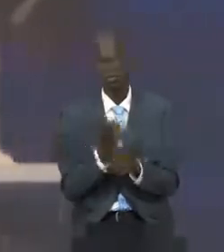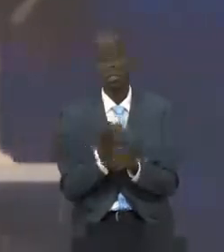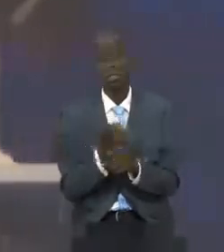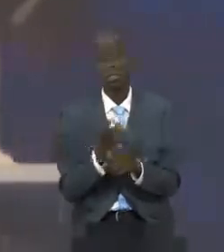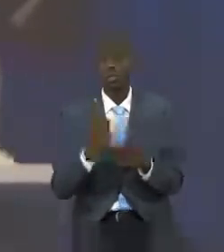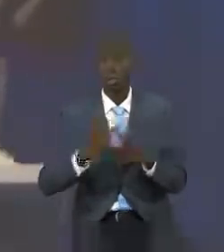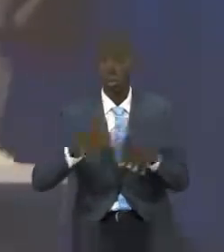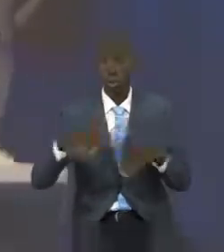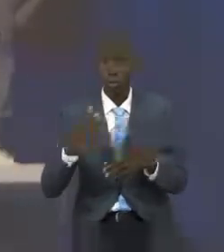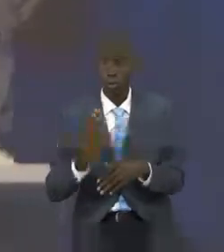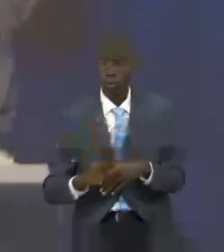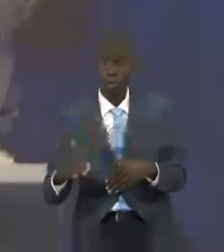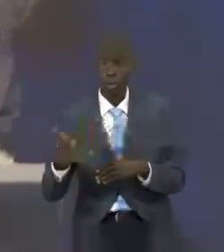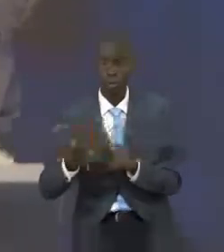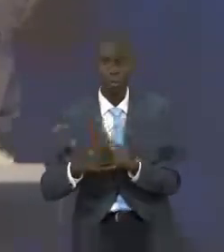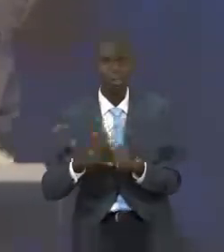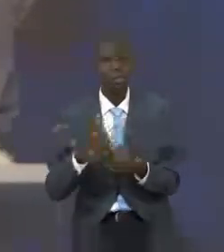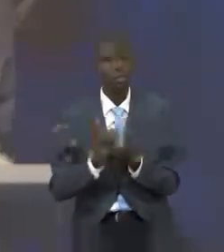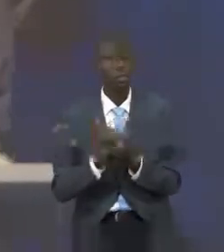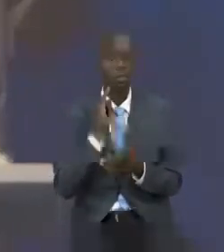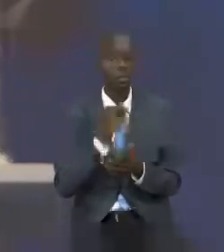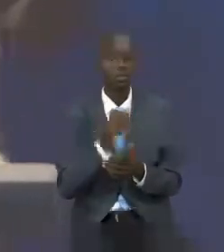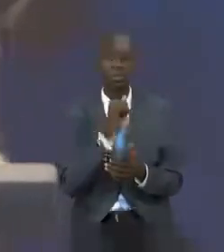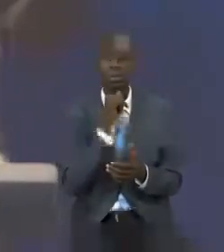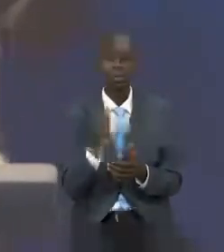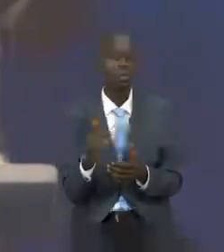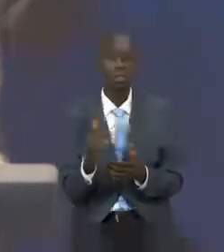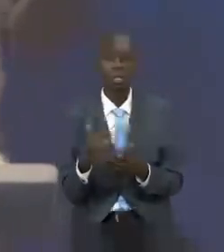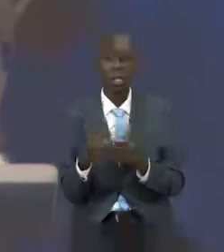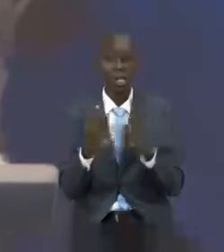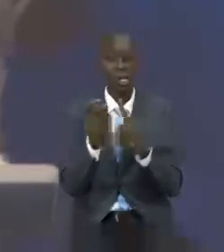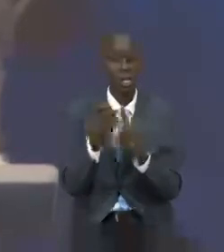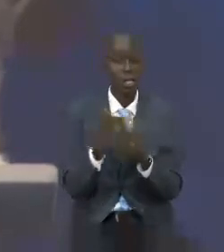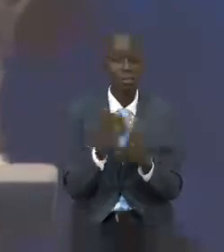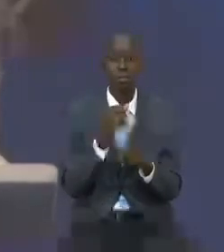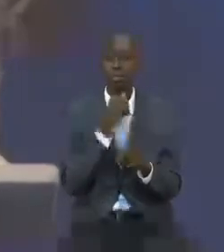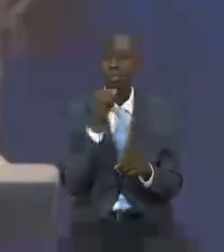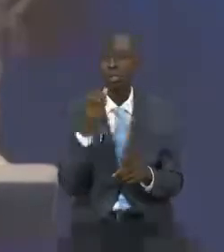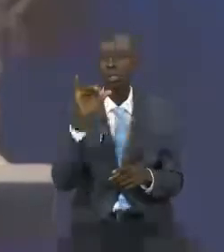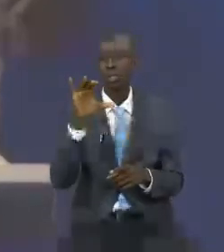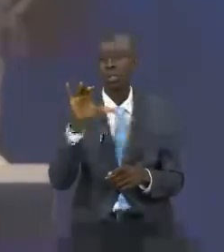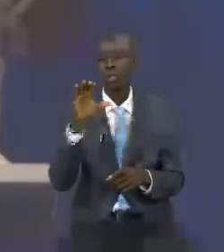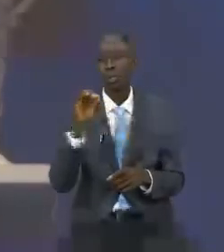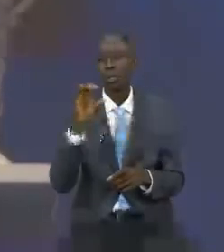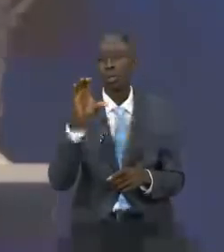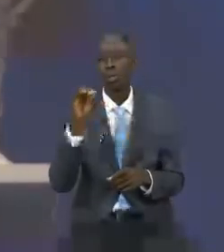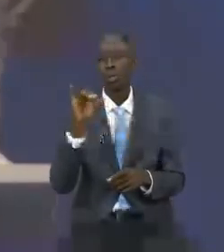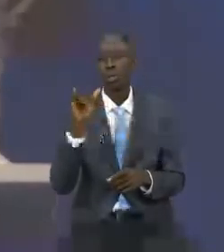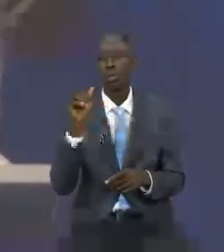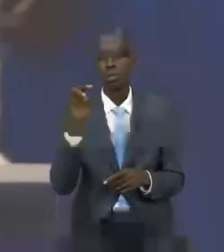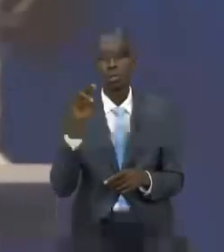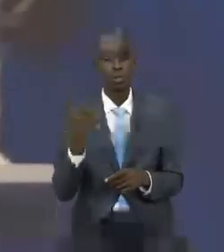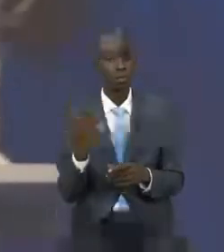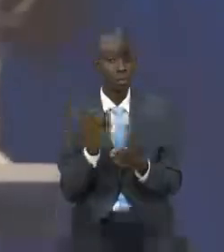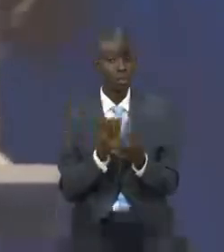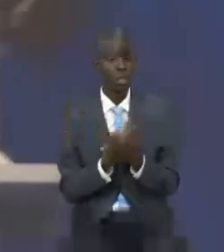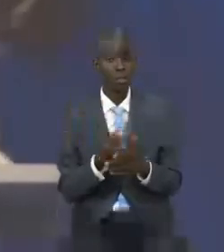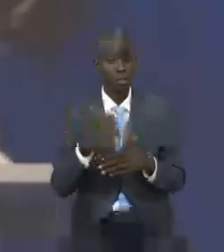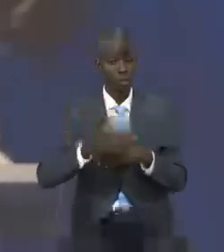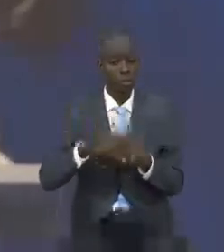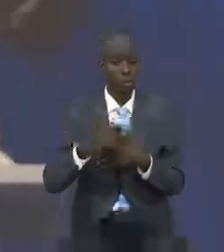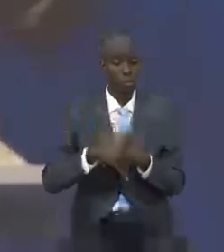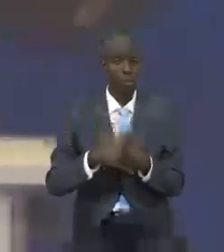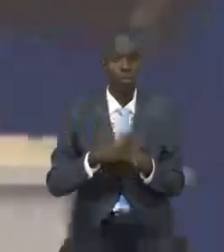children's bread, that one is not cocoyam. To give the children's bread, that one is not a soup